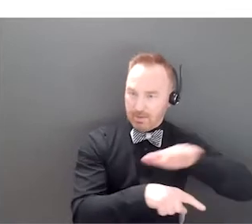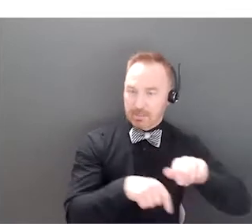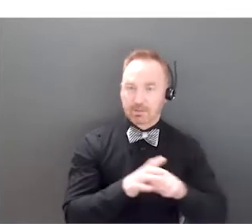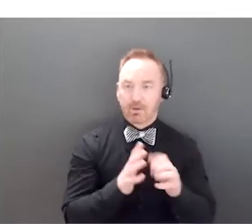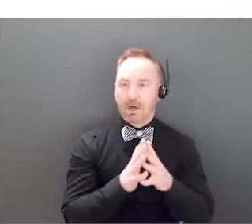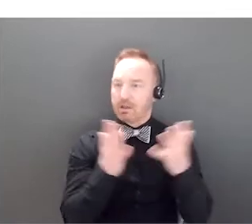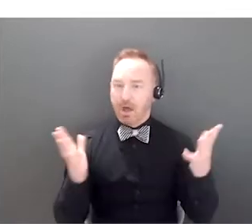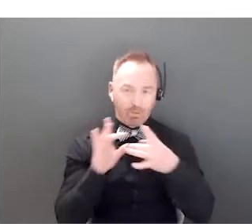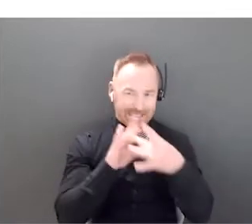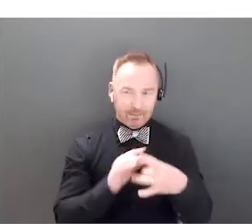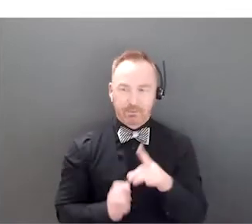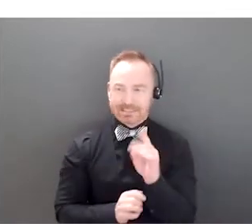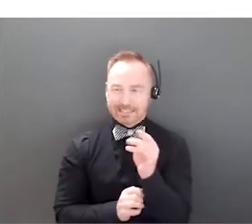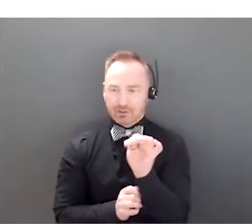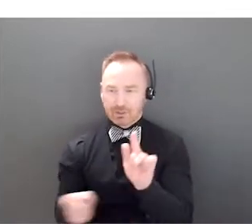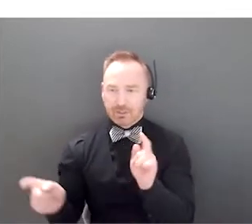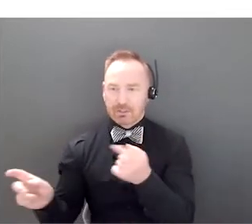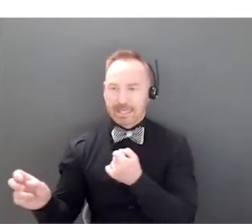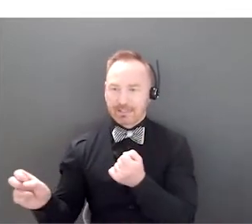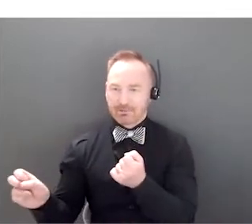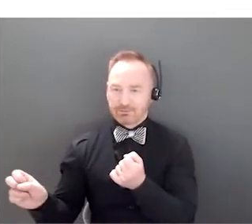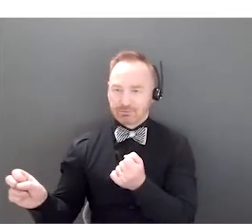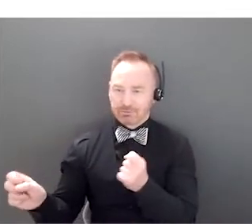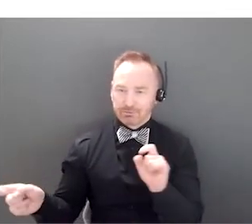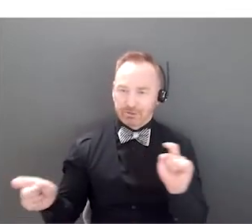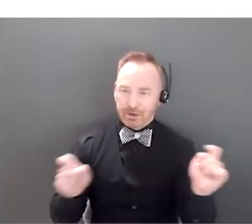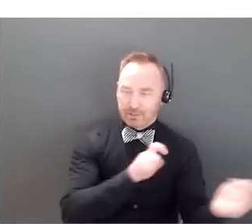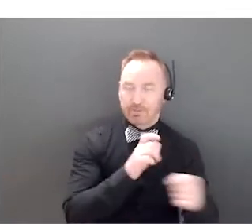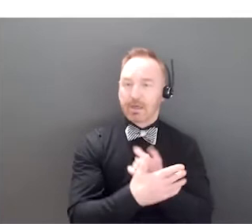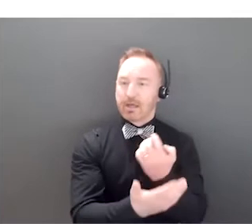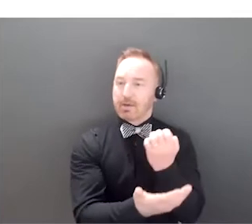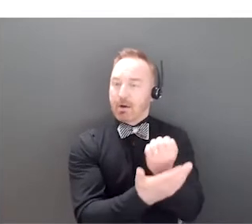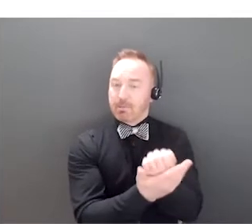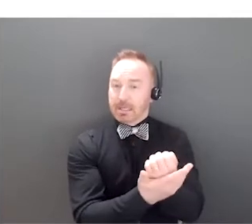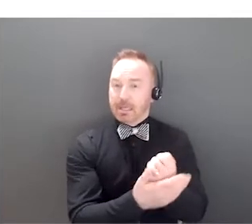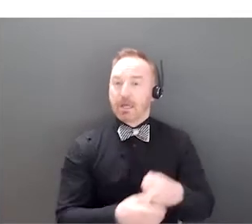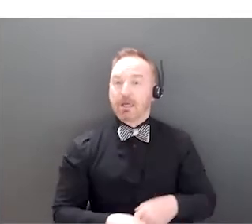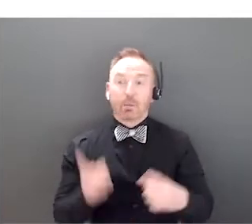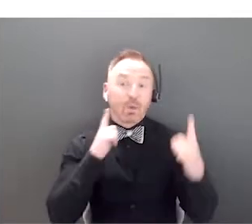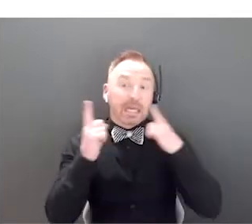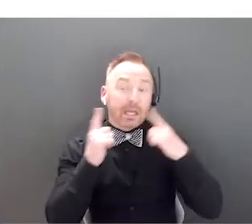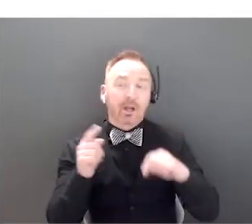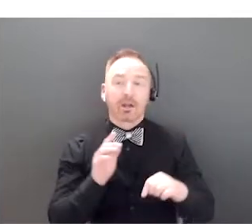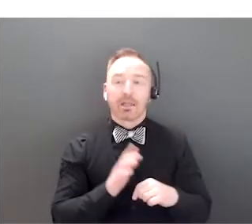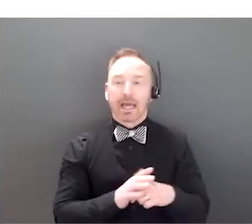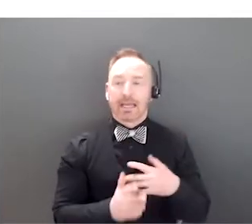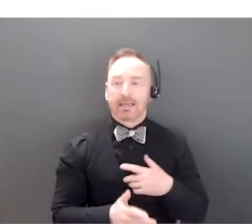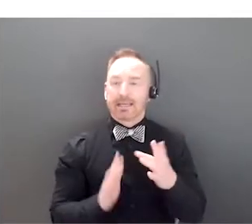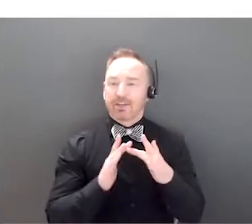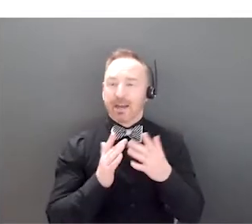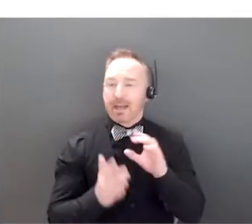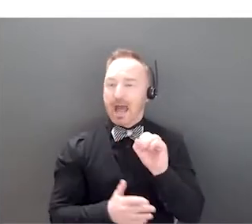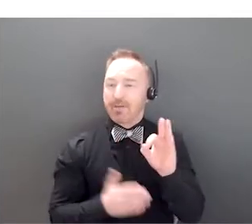the digital transformation of the economy as a significant driver of change. We often hear about the Internet of Things, smart